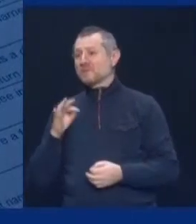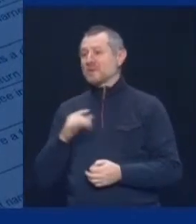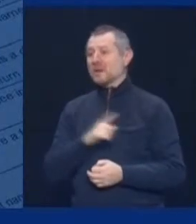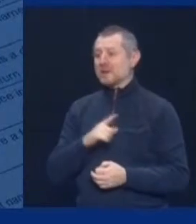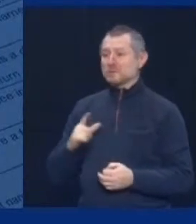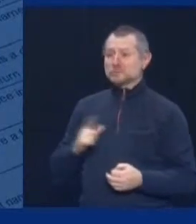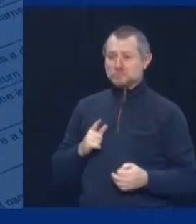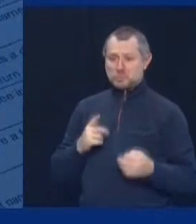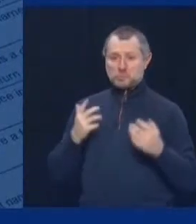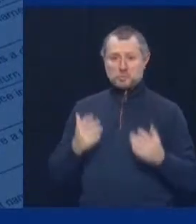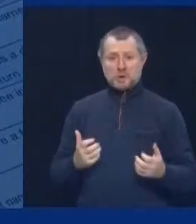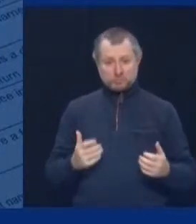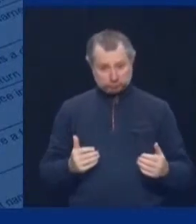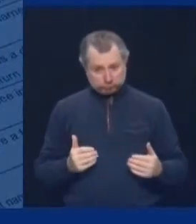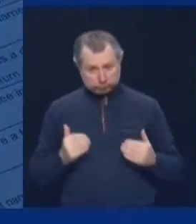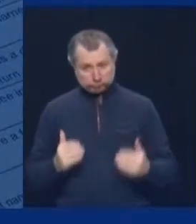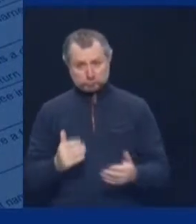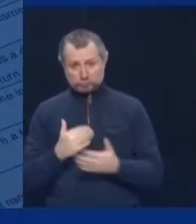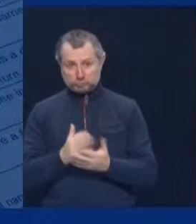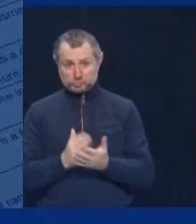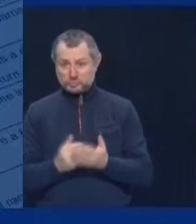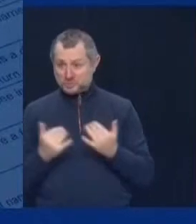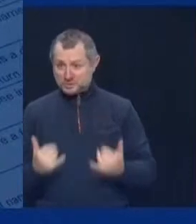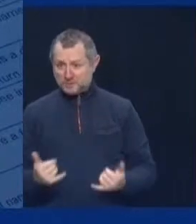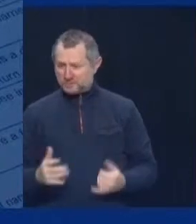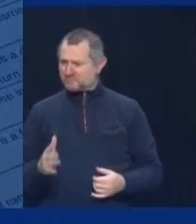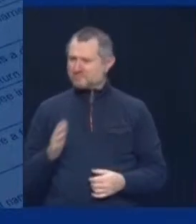do the budget now, we can do that.